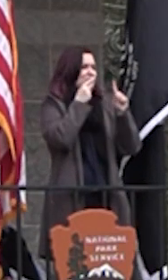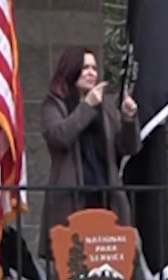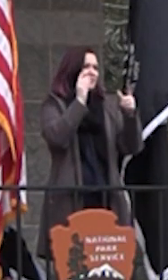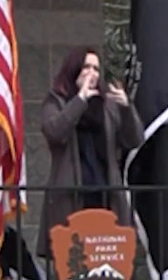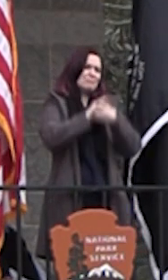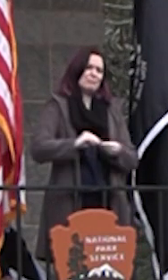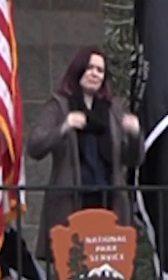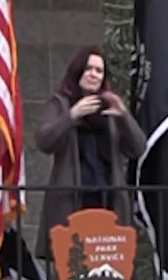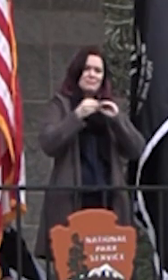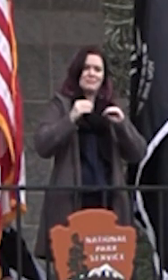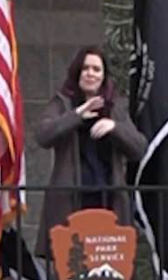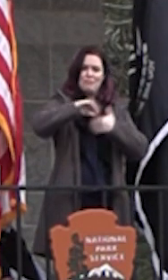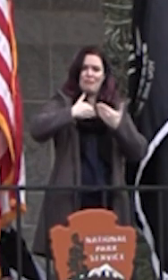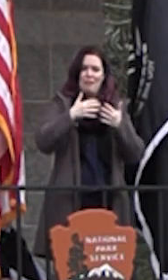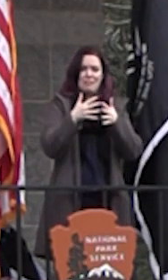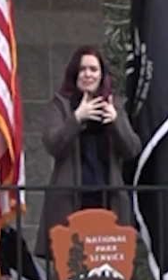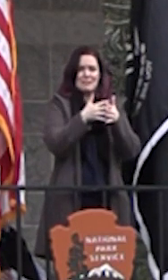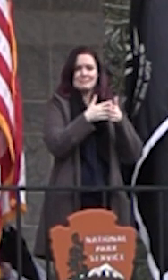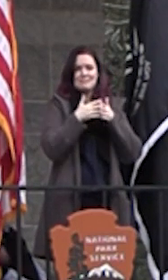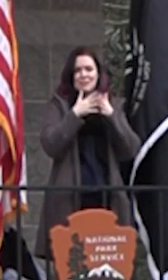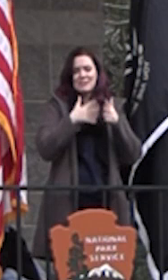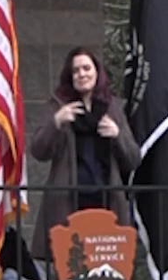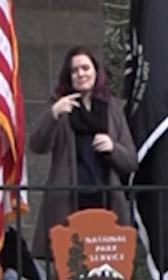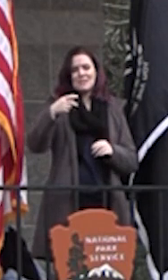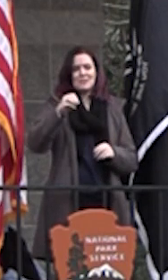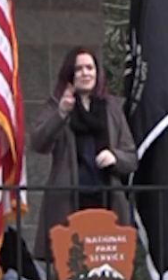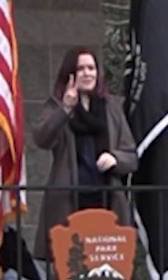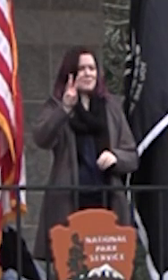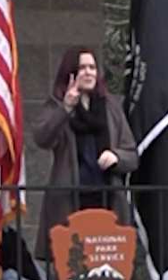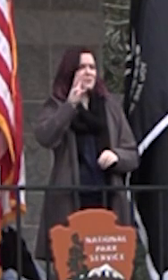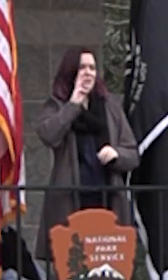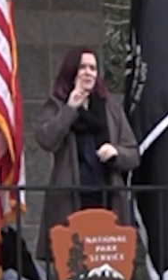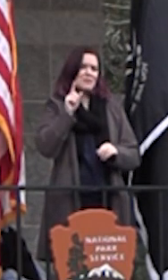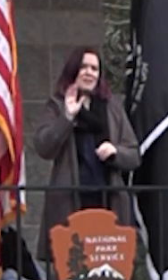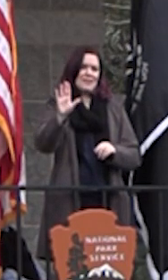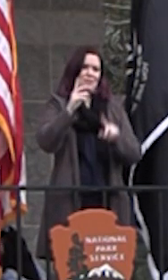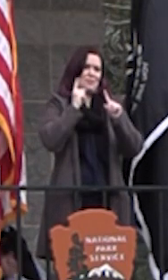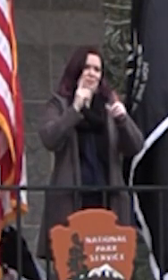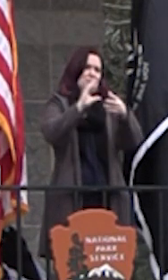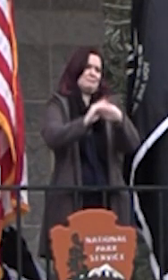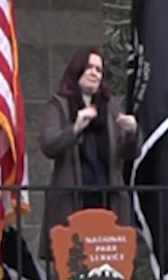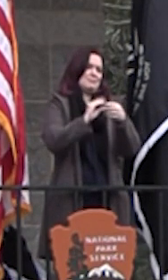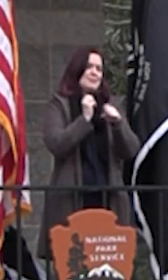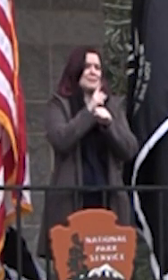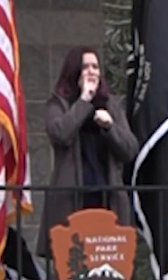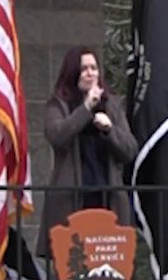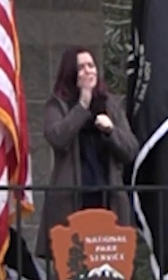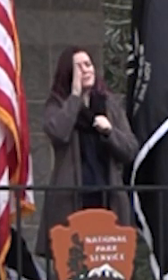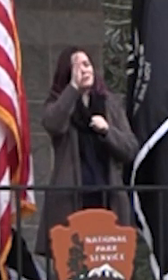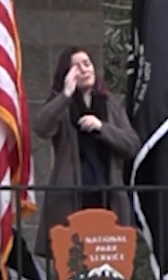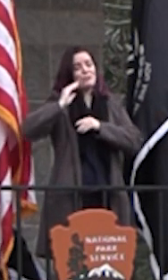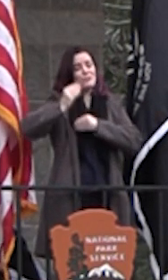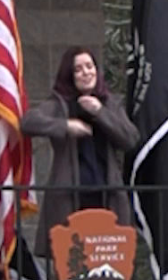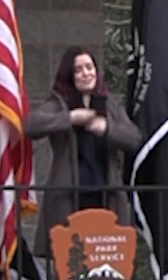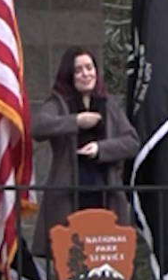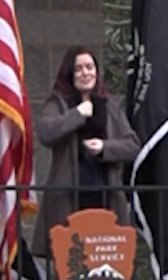stories of all American prisoners of war and making sure that we're preserving those for future generations so that